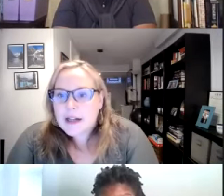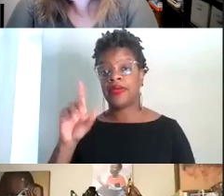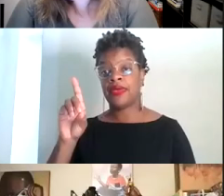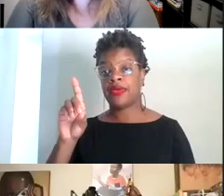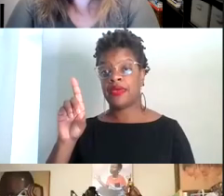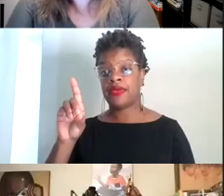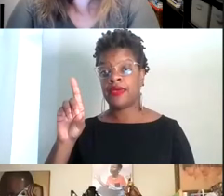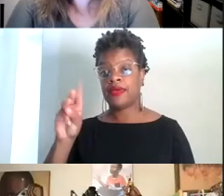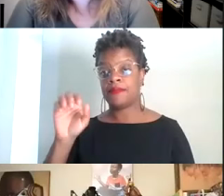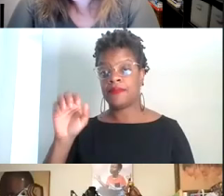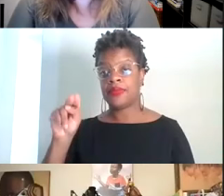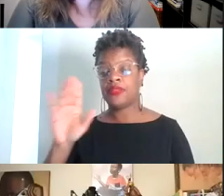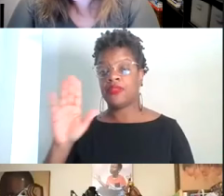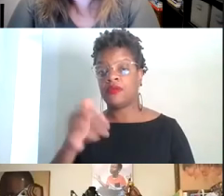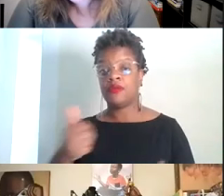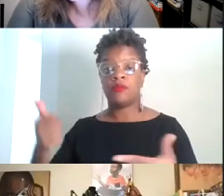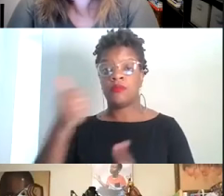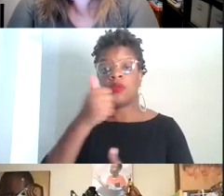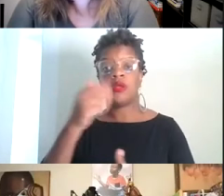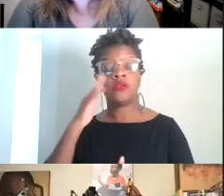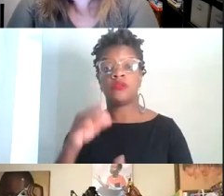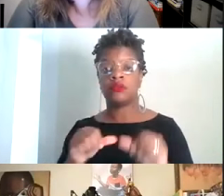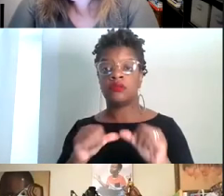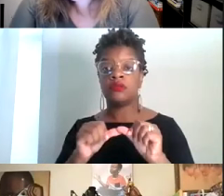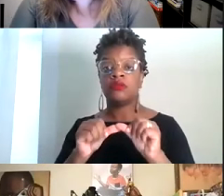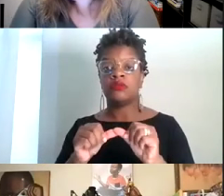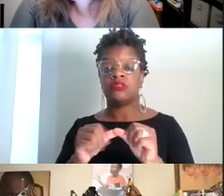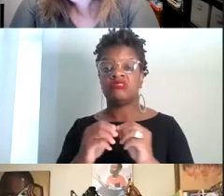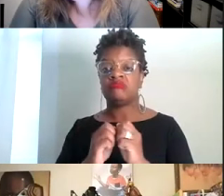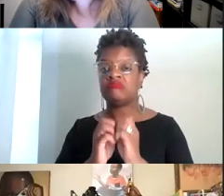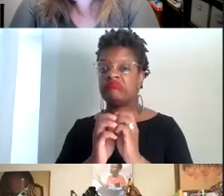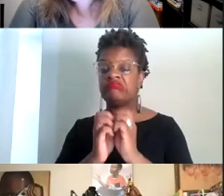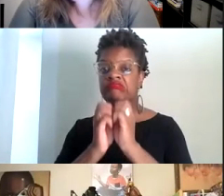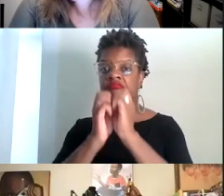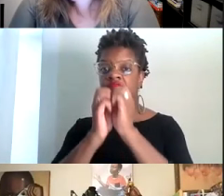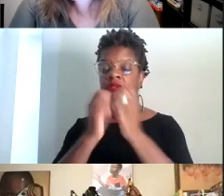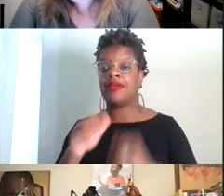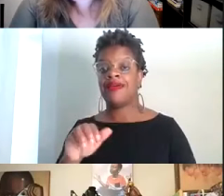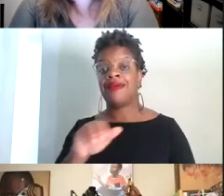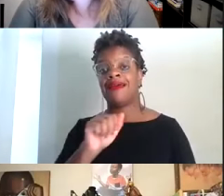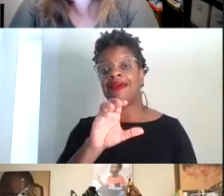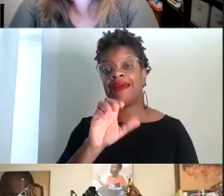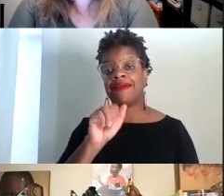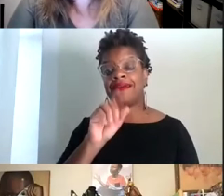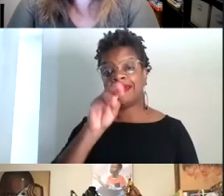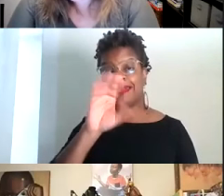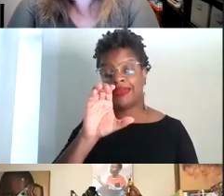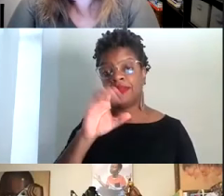said, there is that ongoing tension between meeting those academic standards, those outcomes,